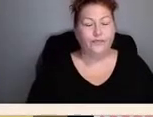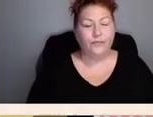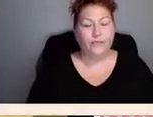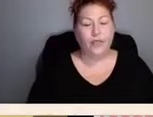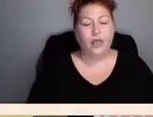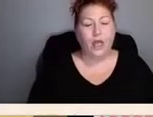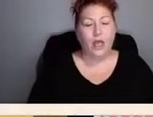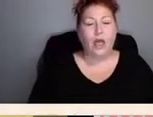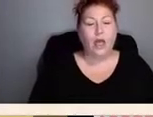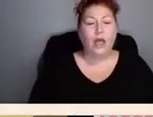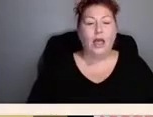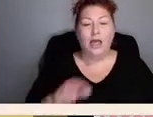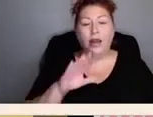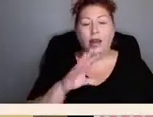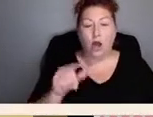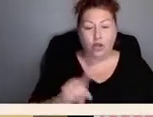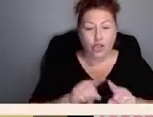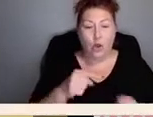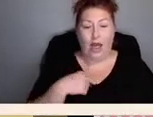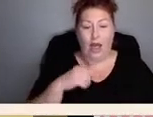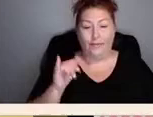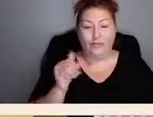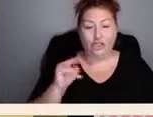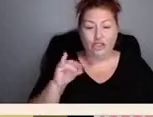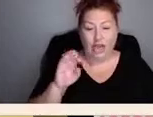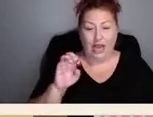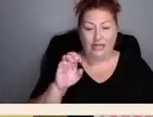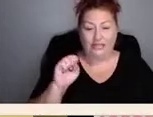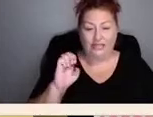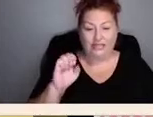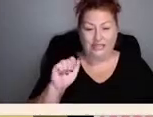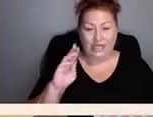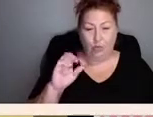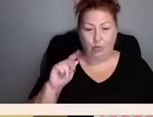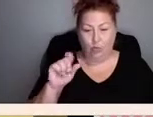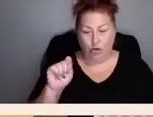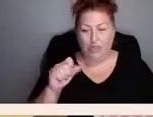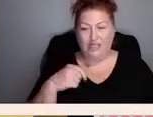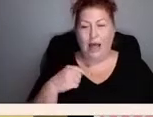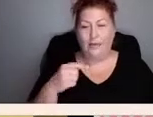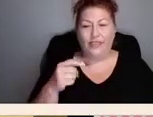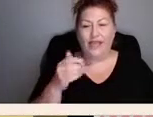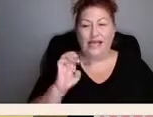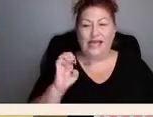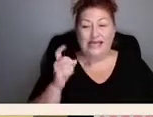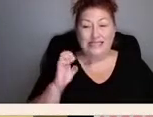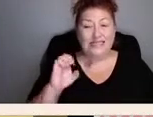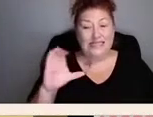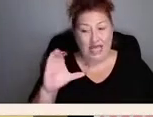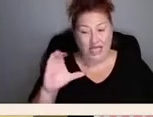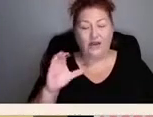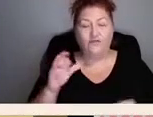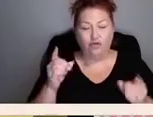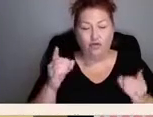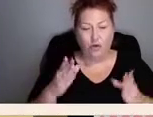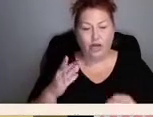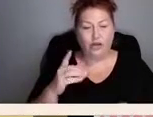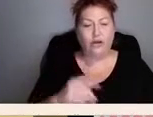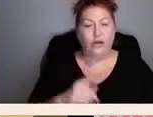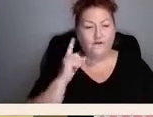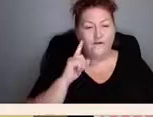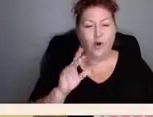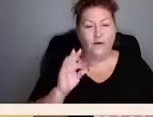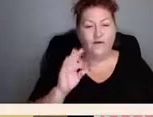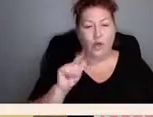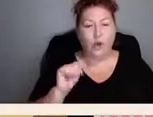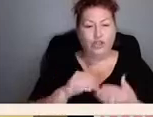And I am Janice Seabrooks Blackmore. I am the Executive Director of the Florida Center for Students with Unique